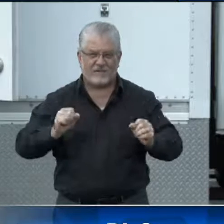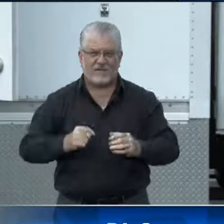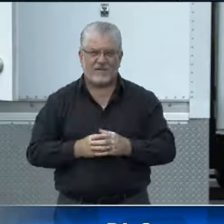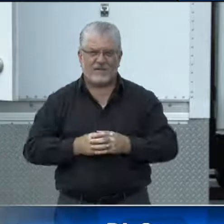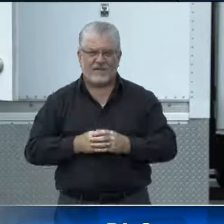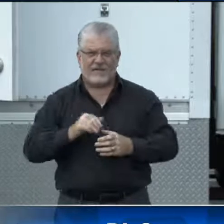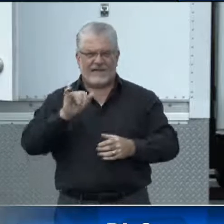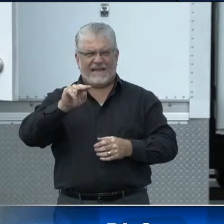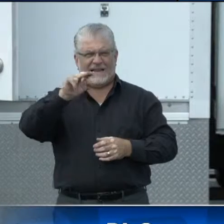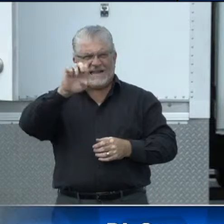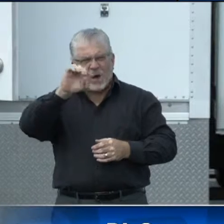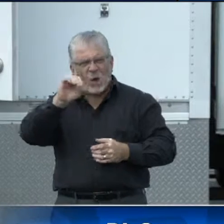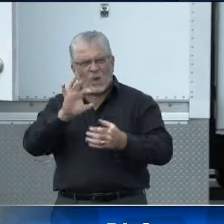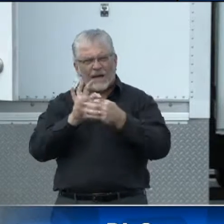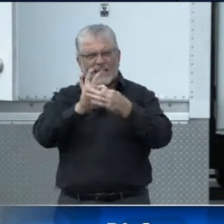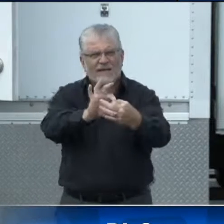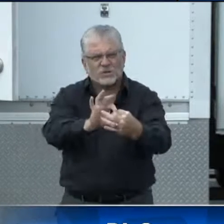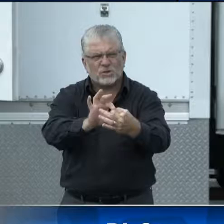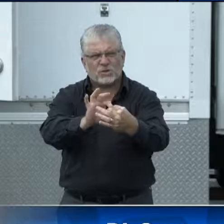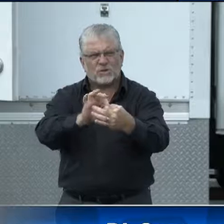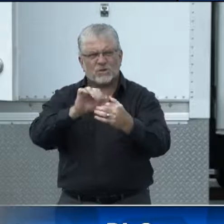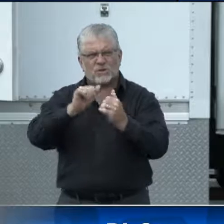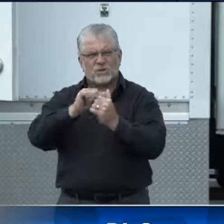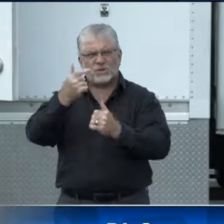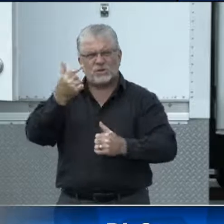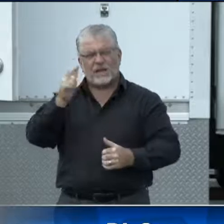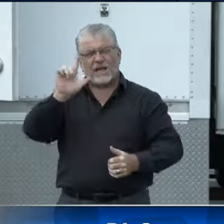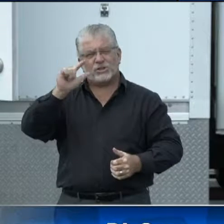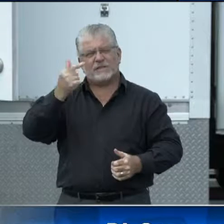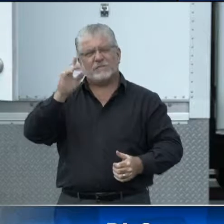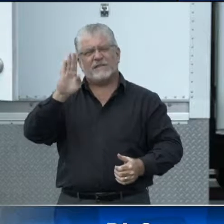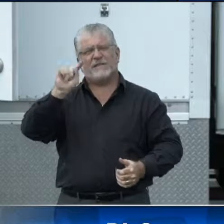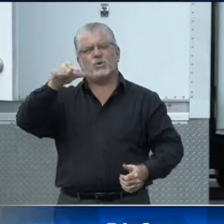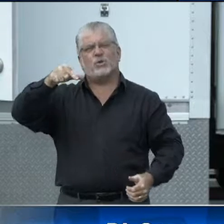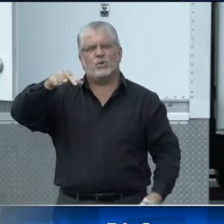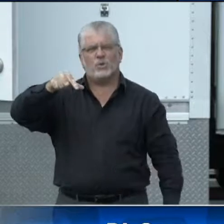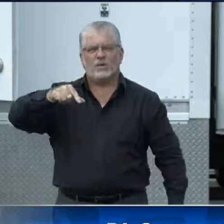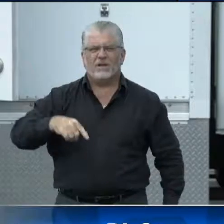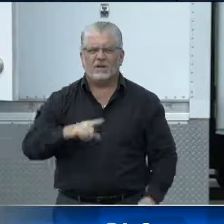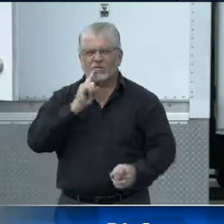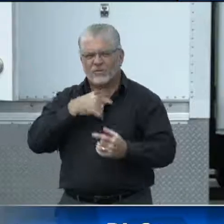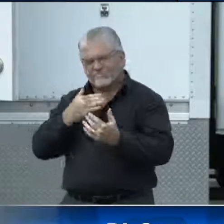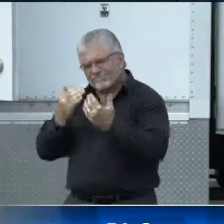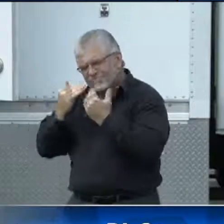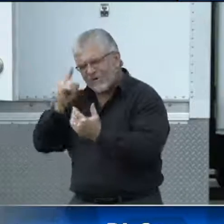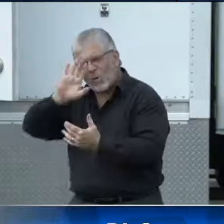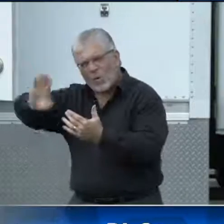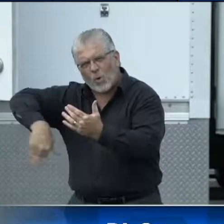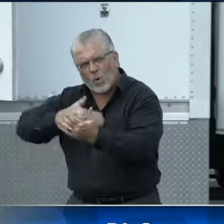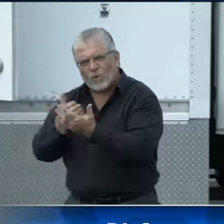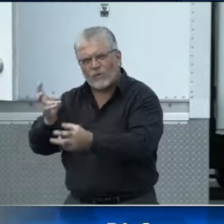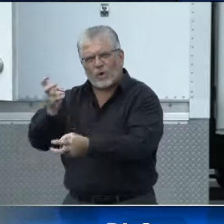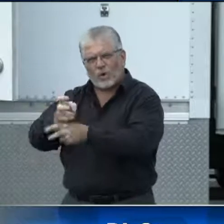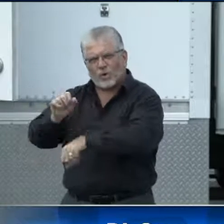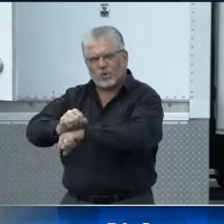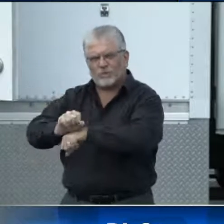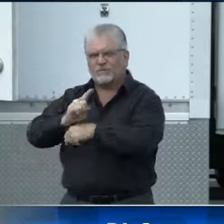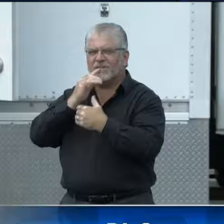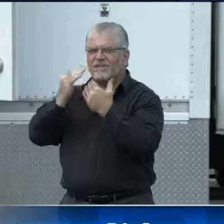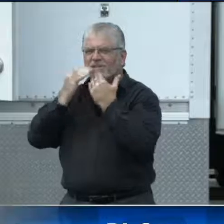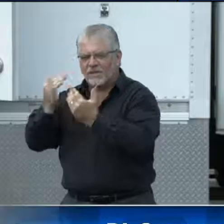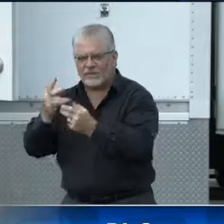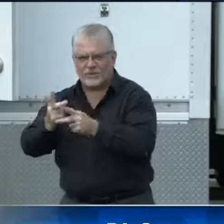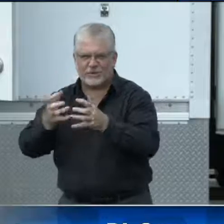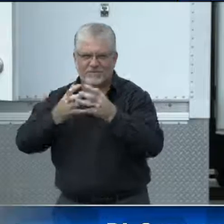I wish to thank you for doing all that you do and for being who you are. Thank you very much. At this time, I'd like to introduce